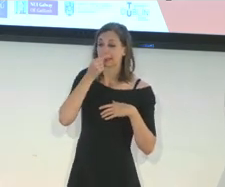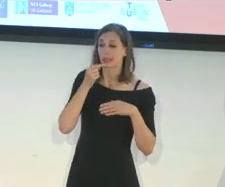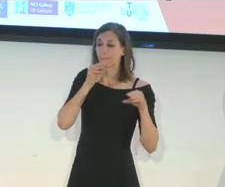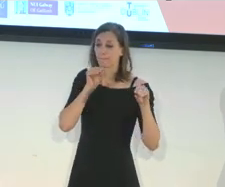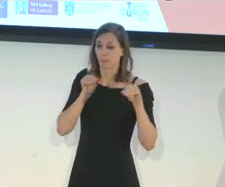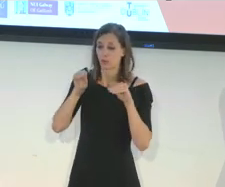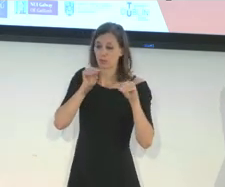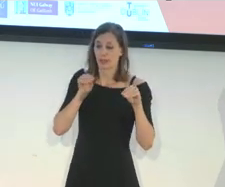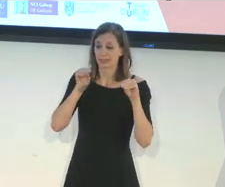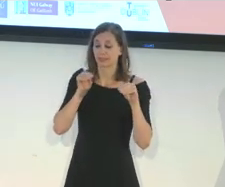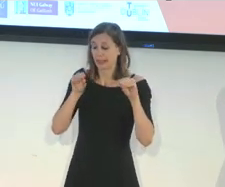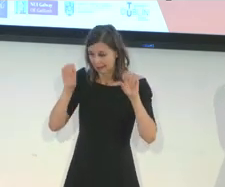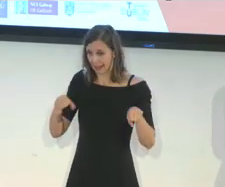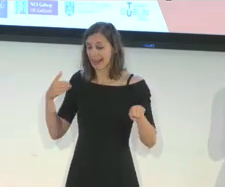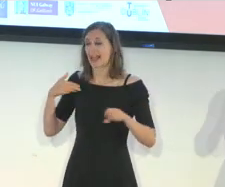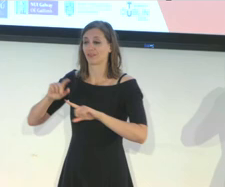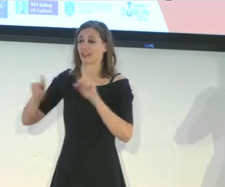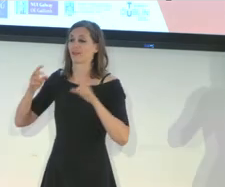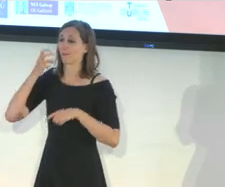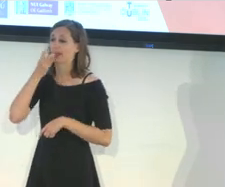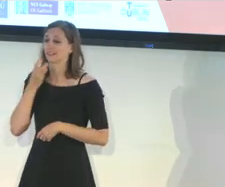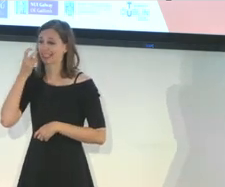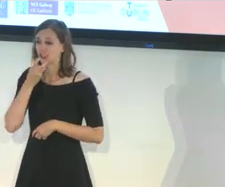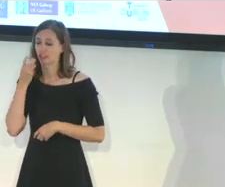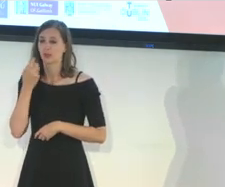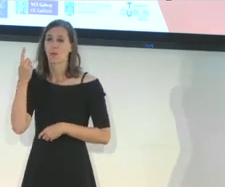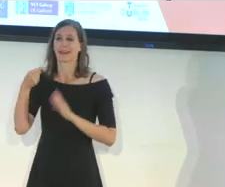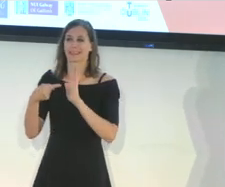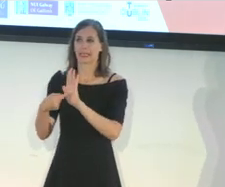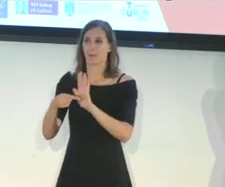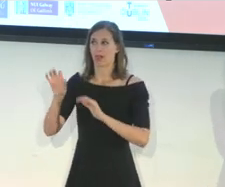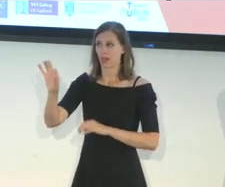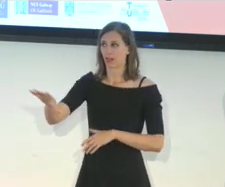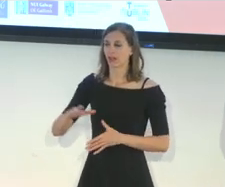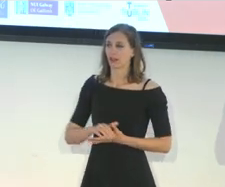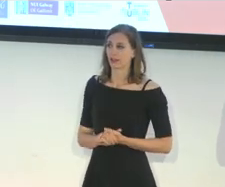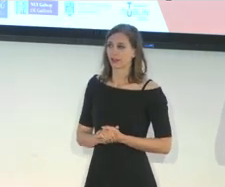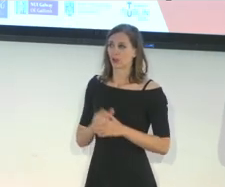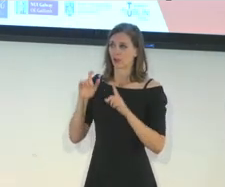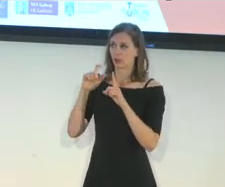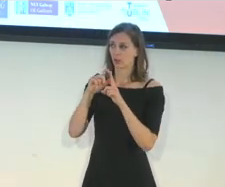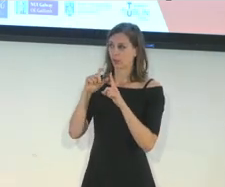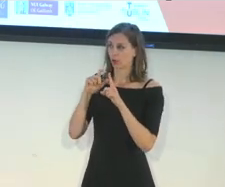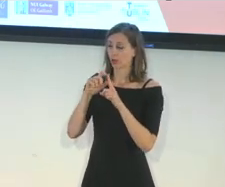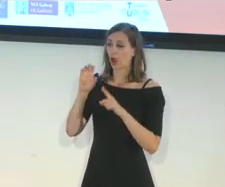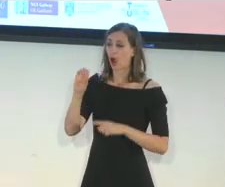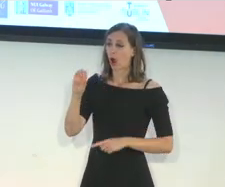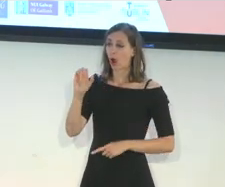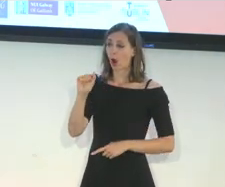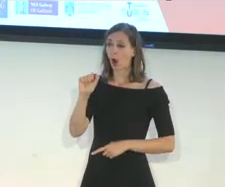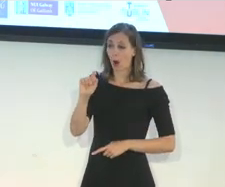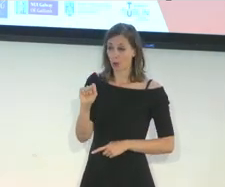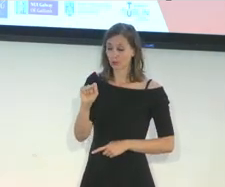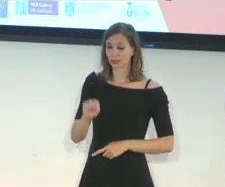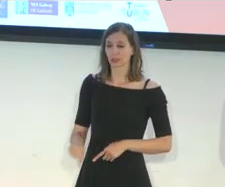different pronunciations. One of the examples that I can give you is the words oat versus